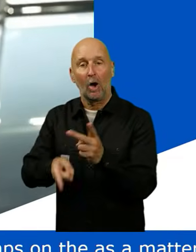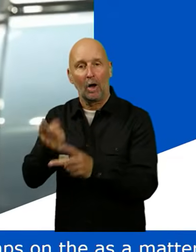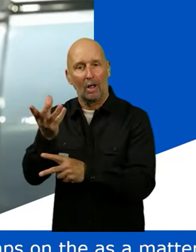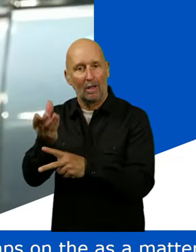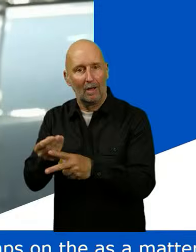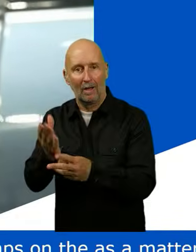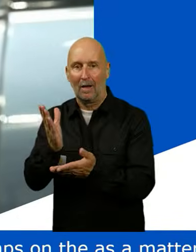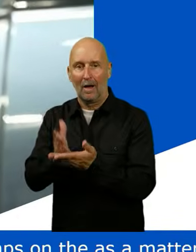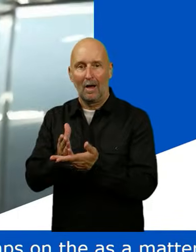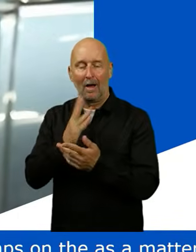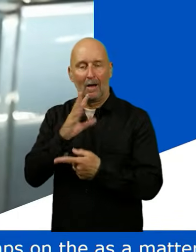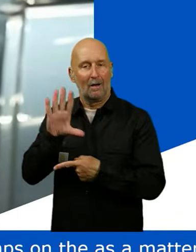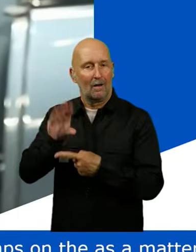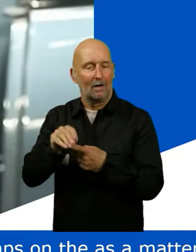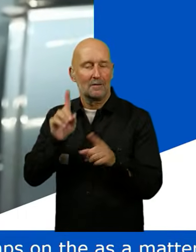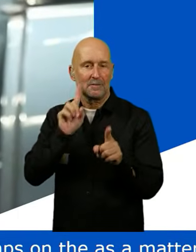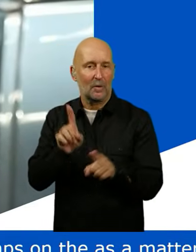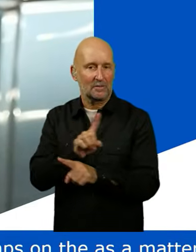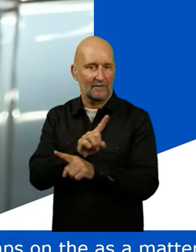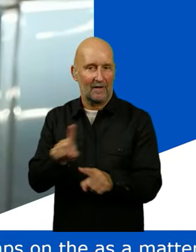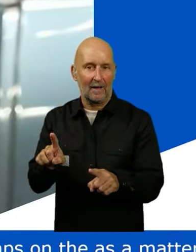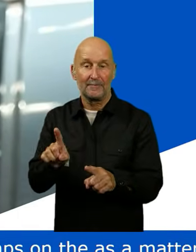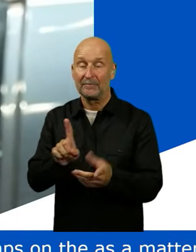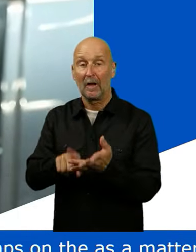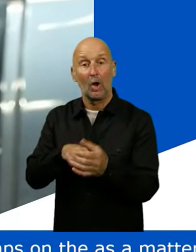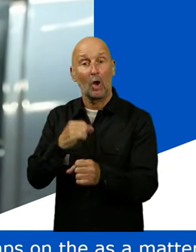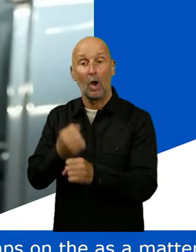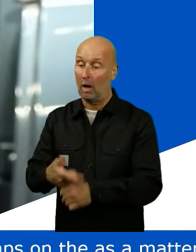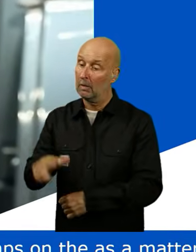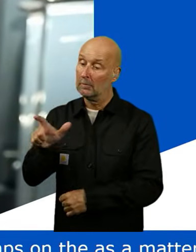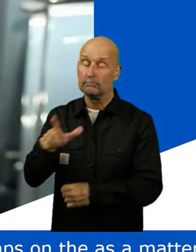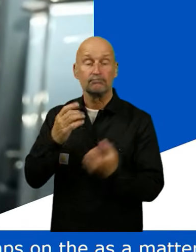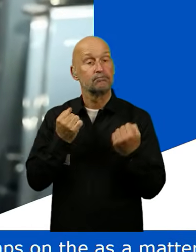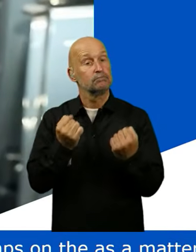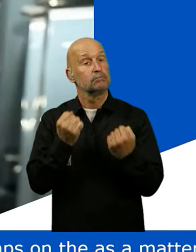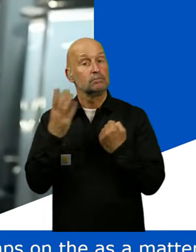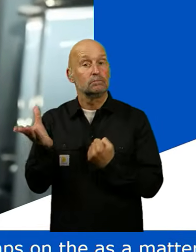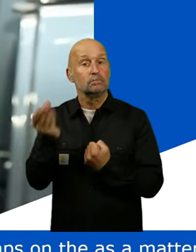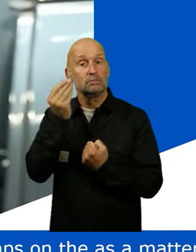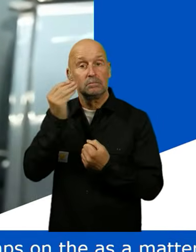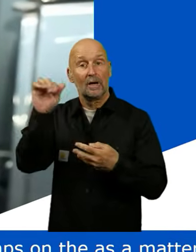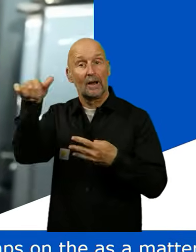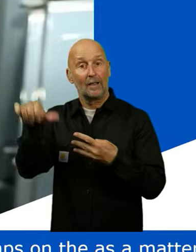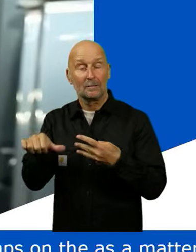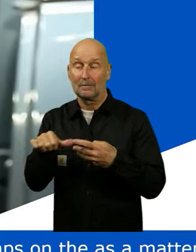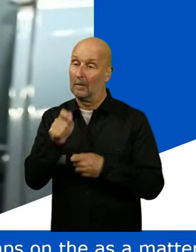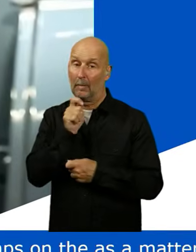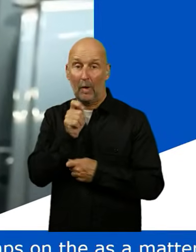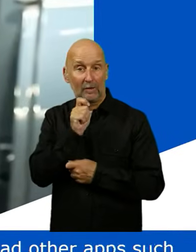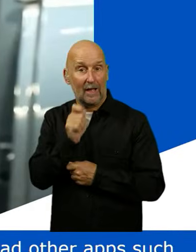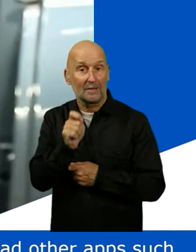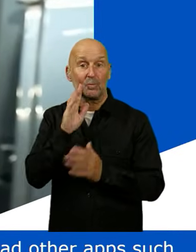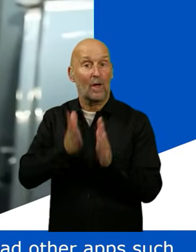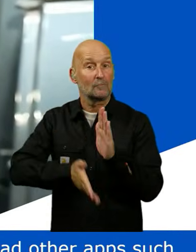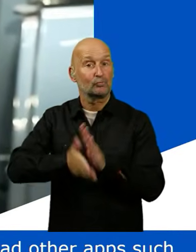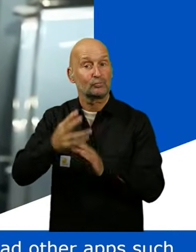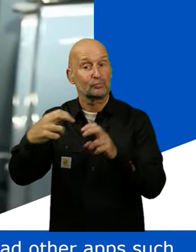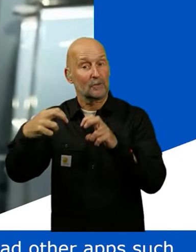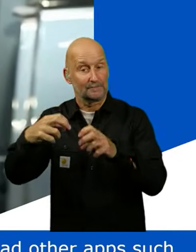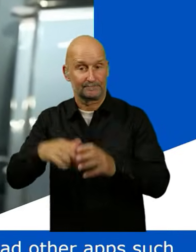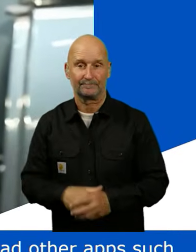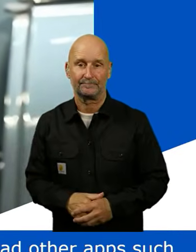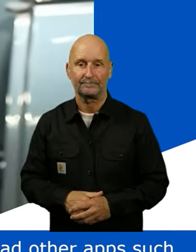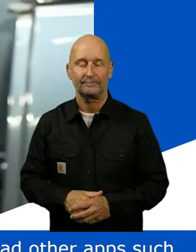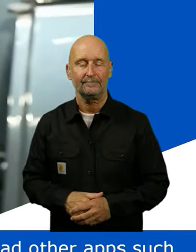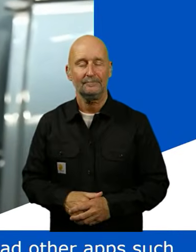as Spotify. Again, log into your Spotify account and listen to your music and playlists and podcasts on the move. Being a